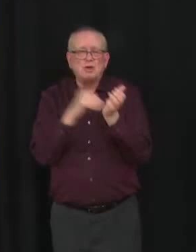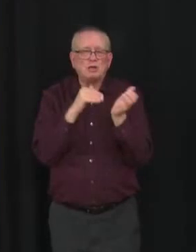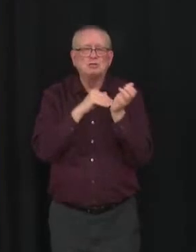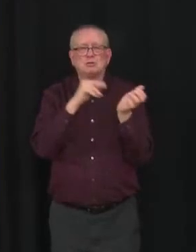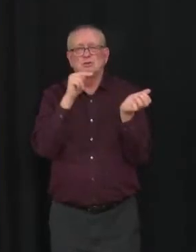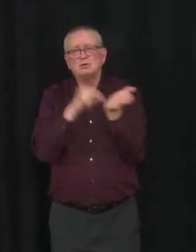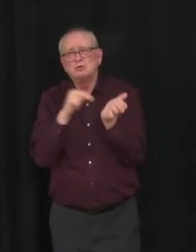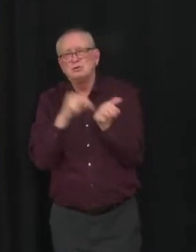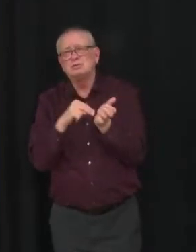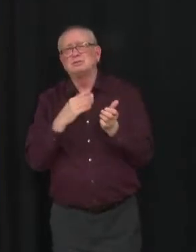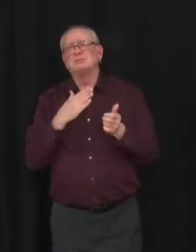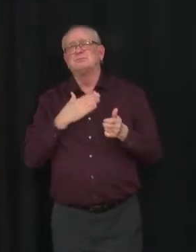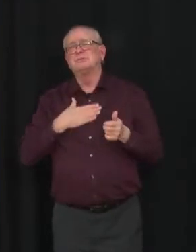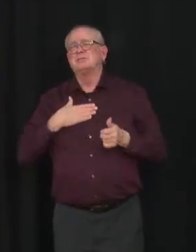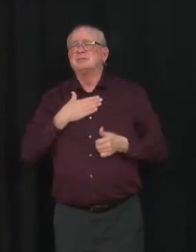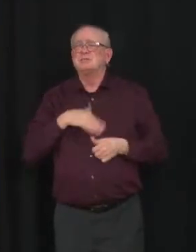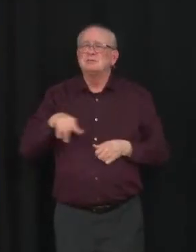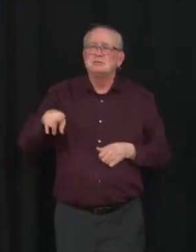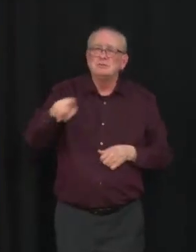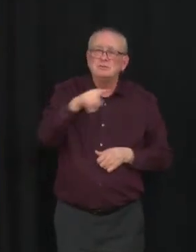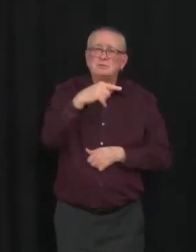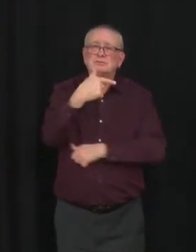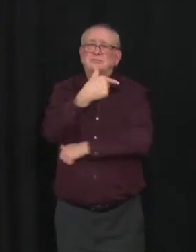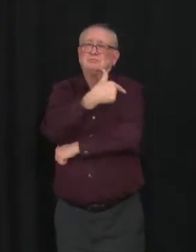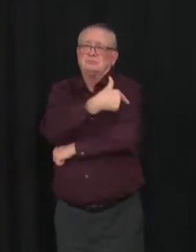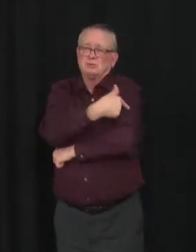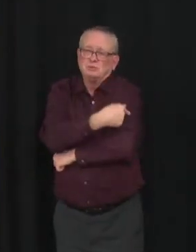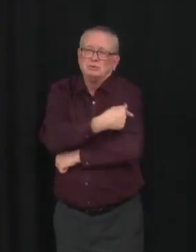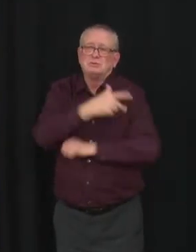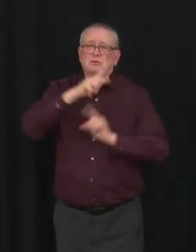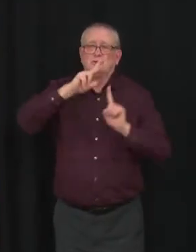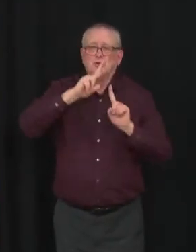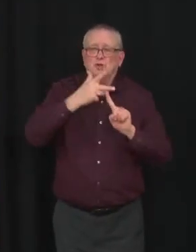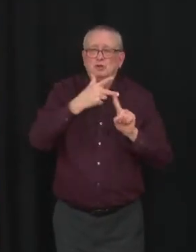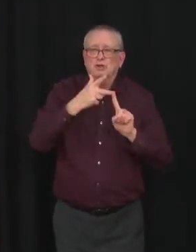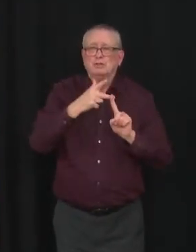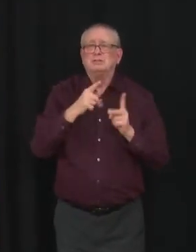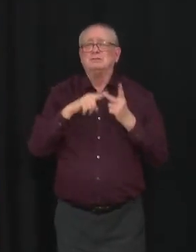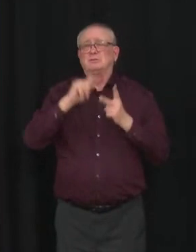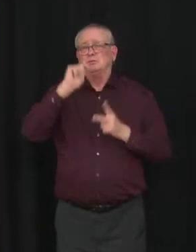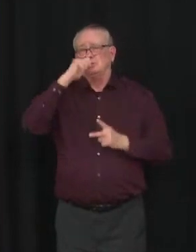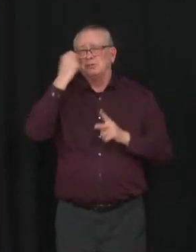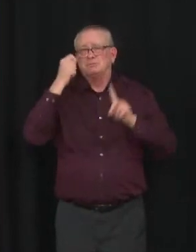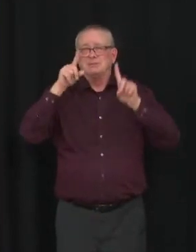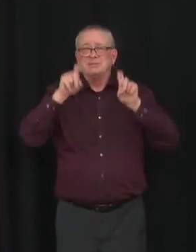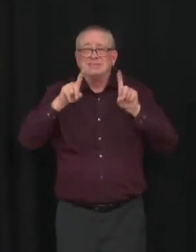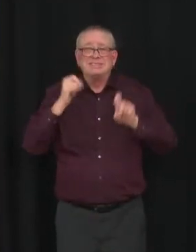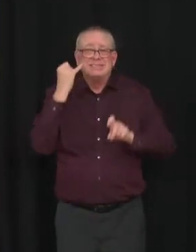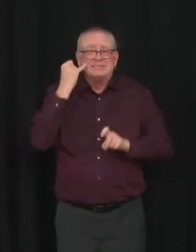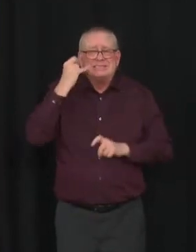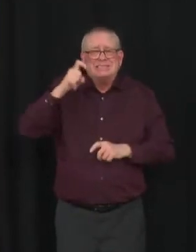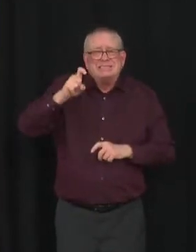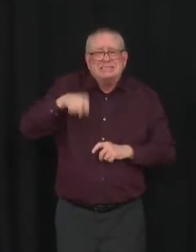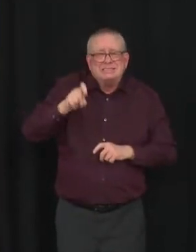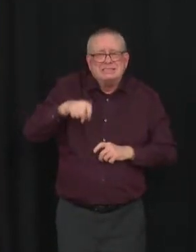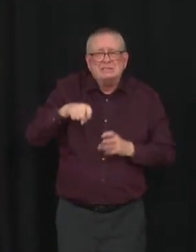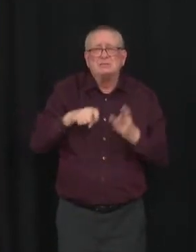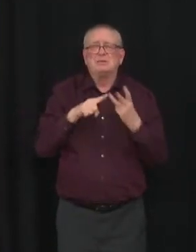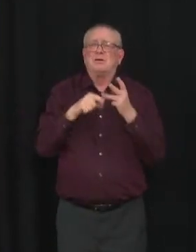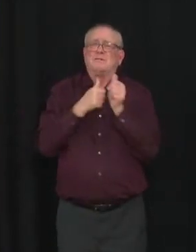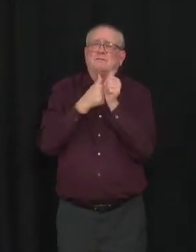Get a booster shot, use rapid testing where appropriate, follow the public health measures and guidelines that have been